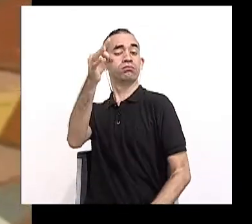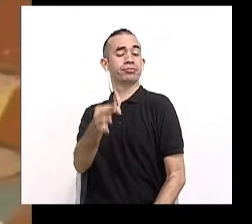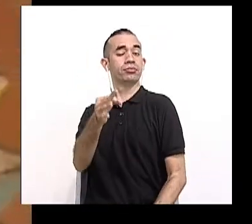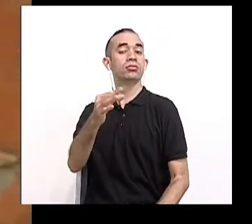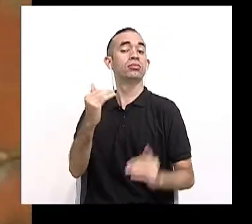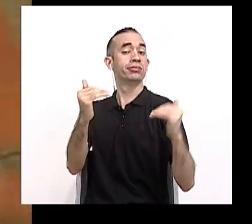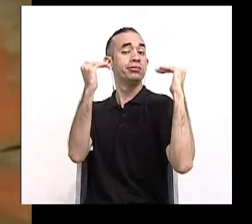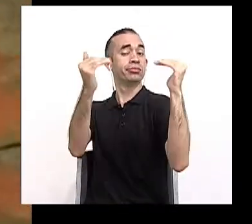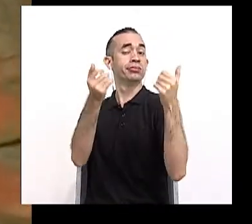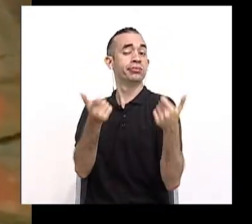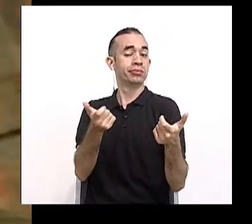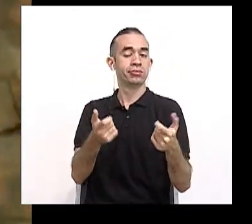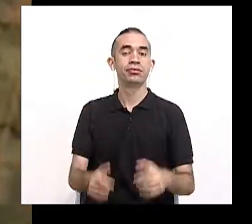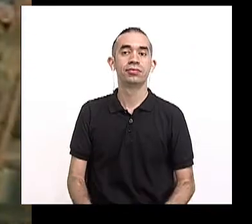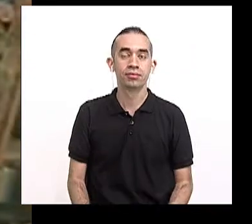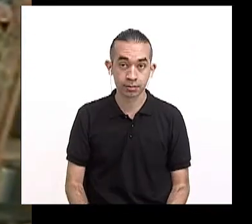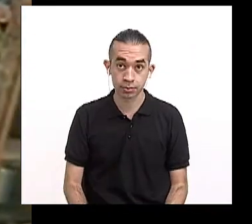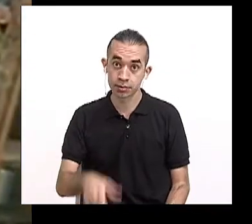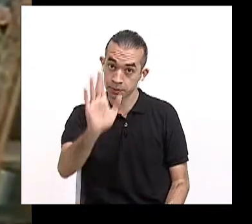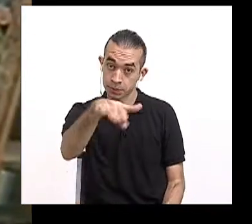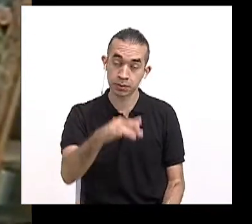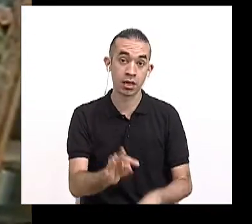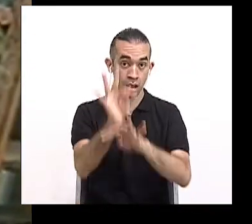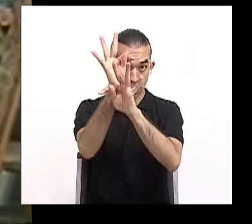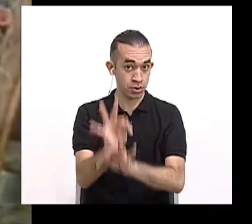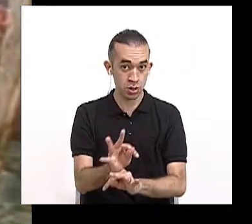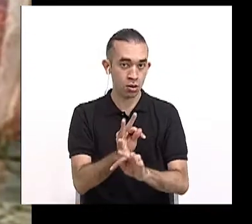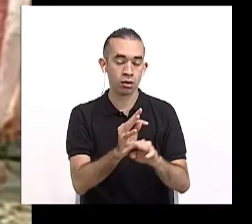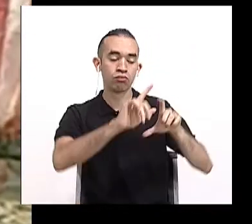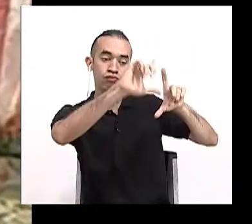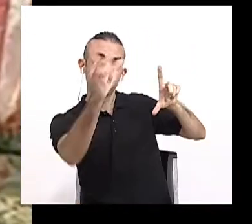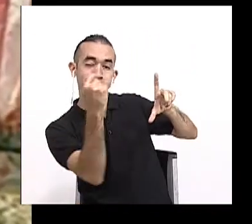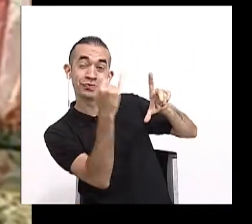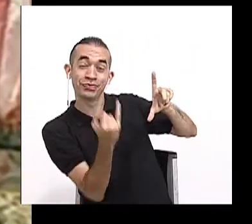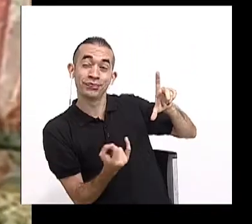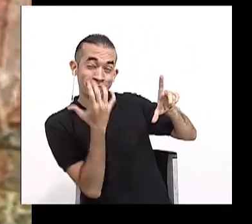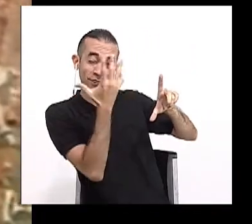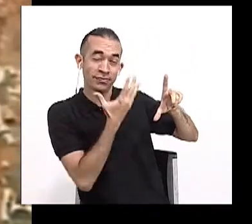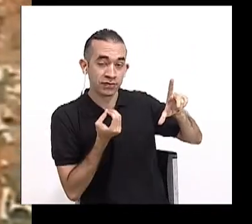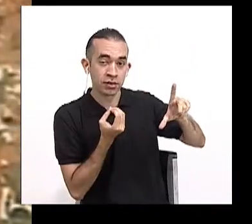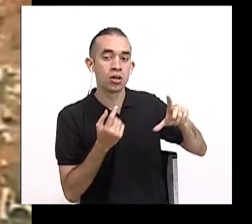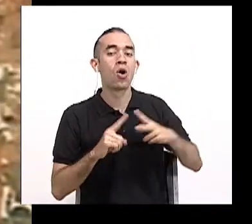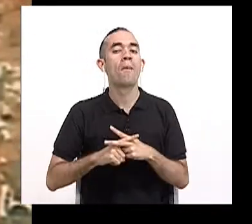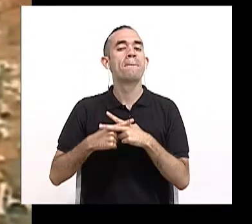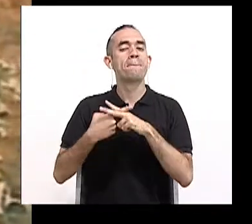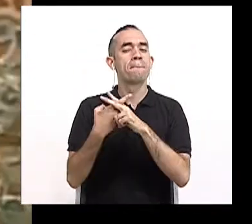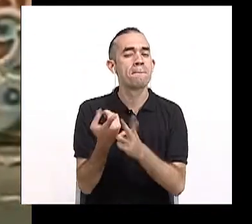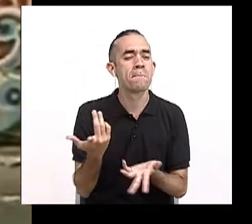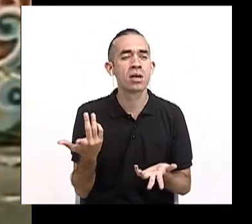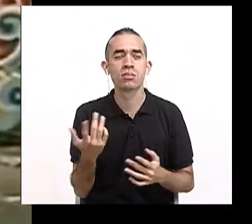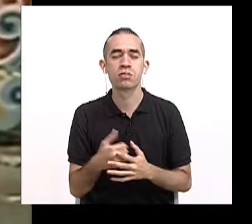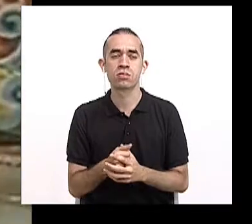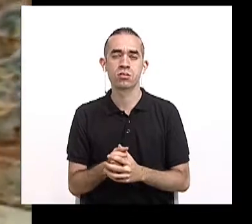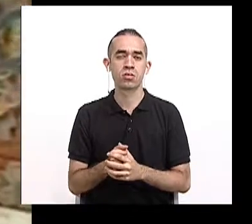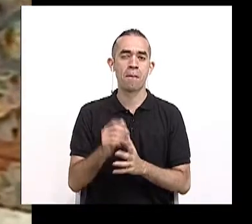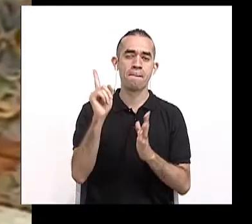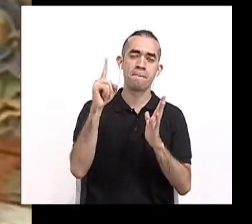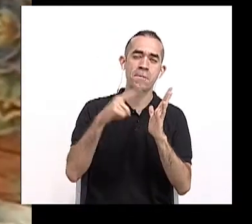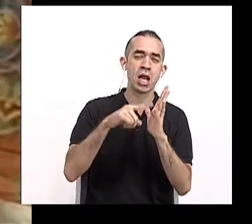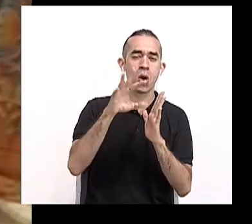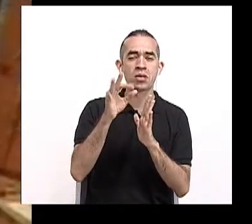The tradition of painting and decorating ox carts started in the early 20th century.